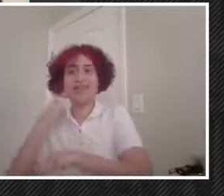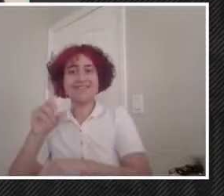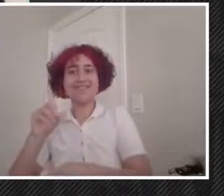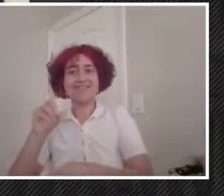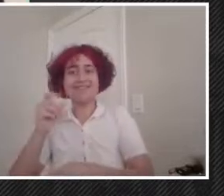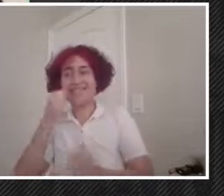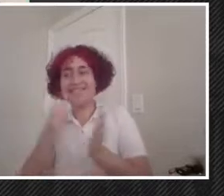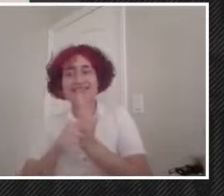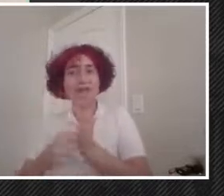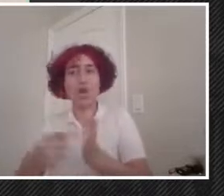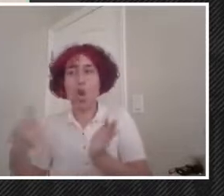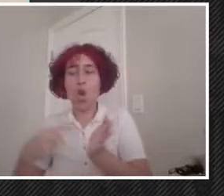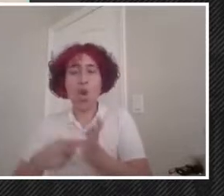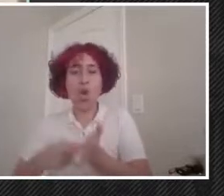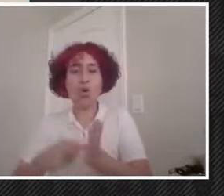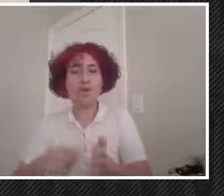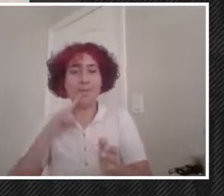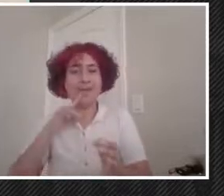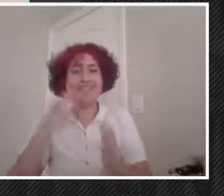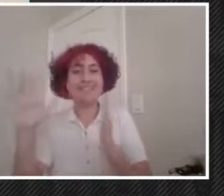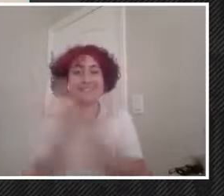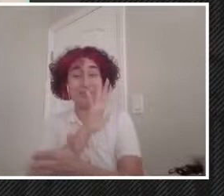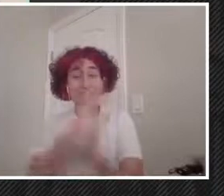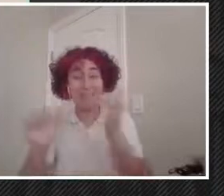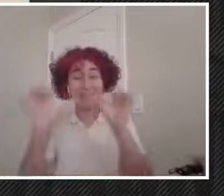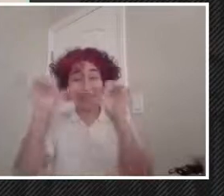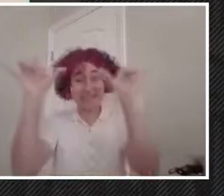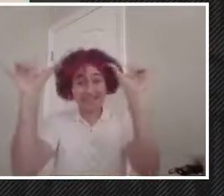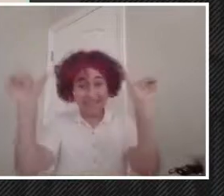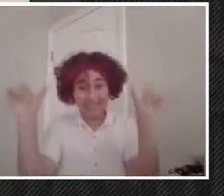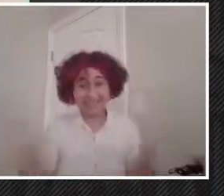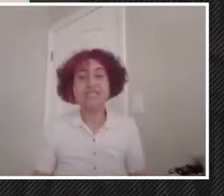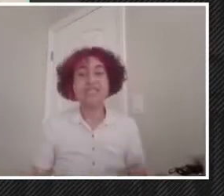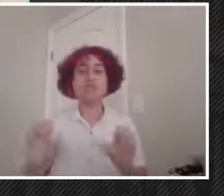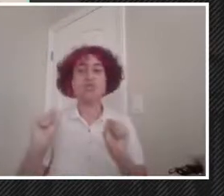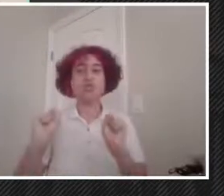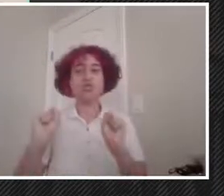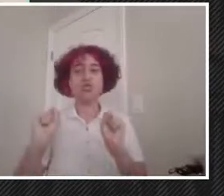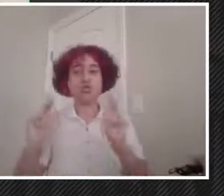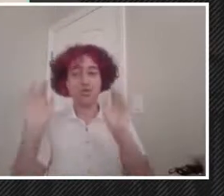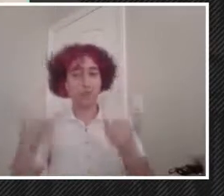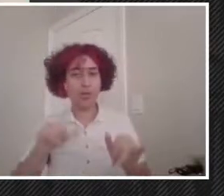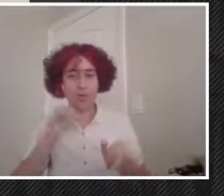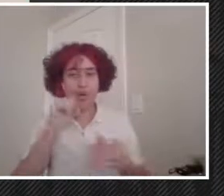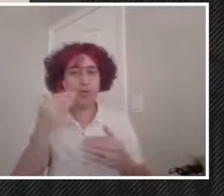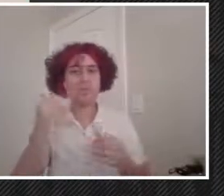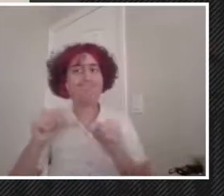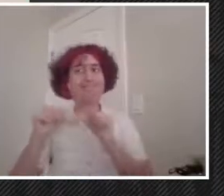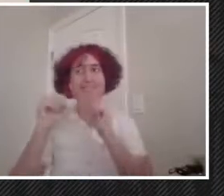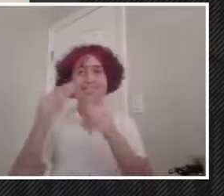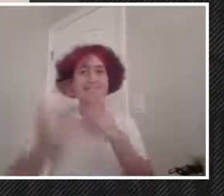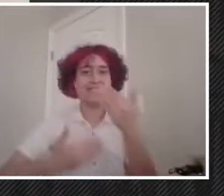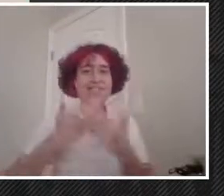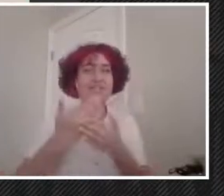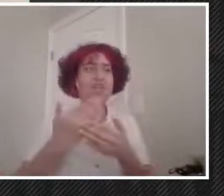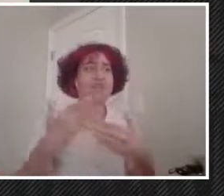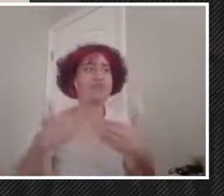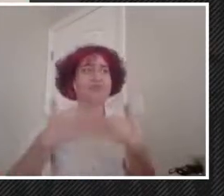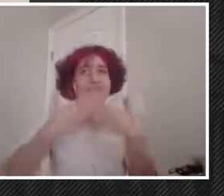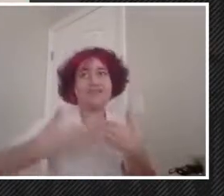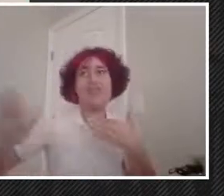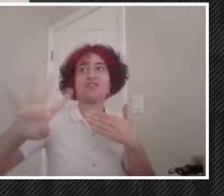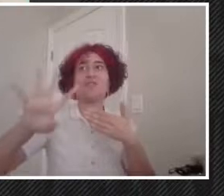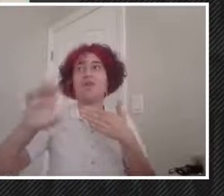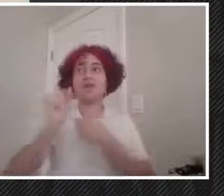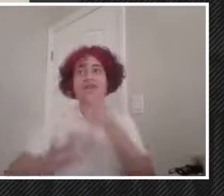the systems so that we don't continue the next 400 years with this kind of level and layer